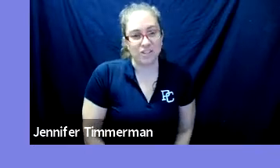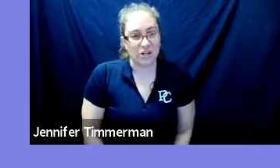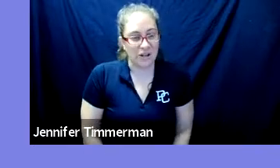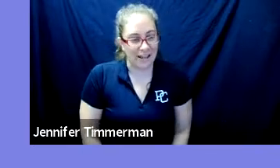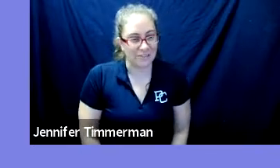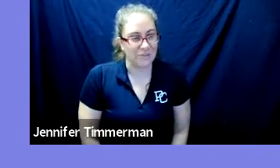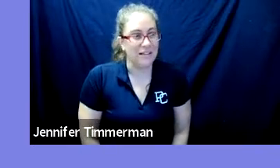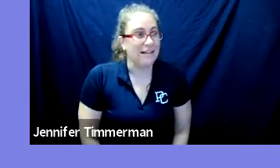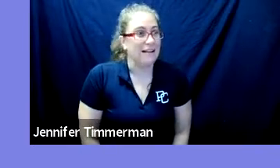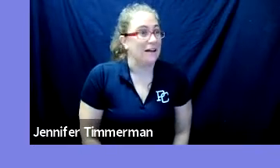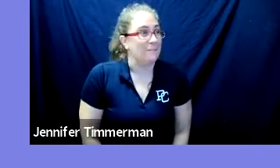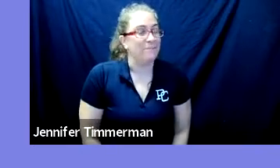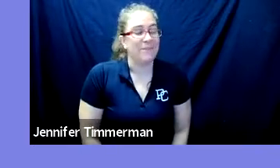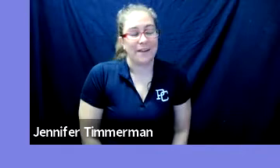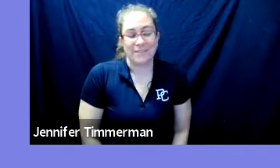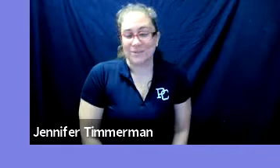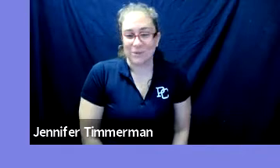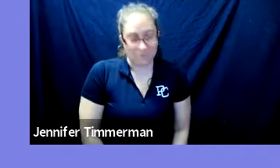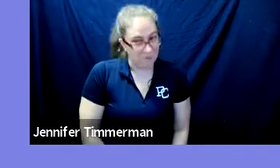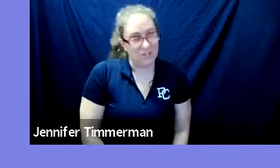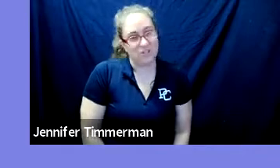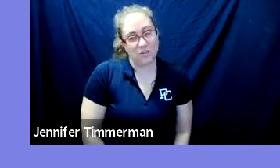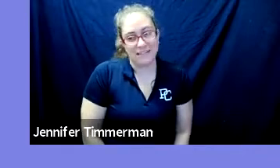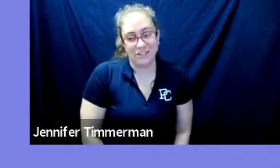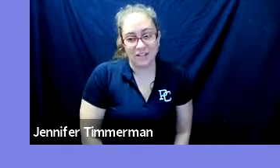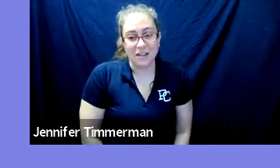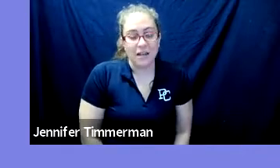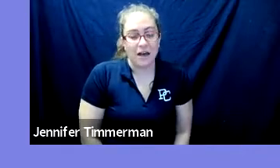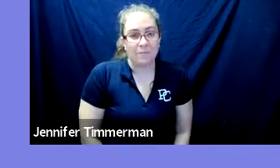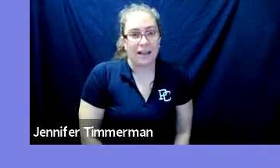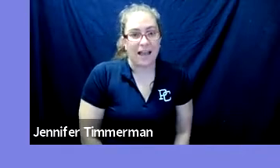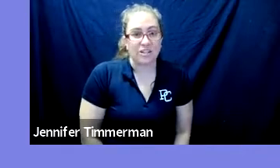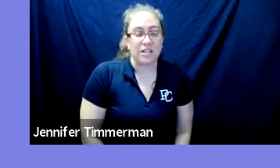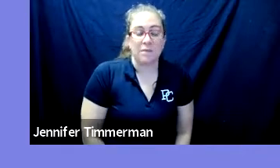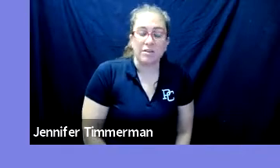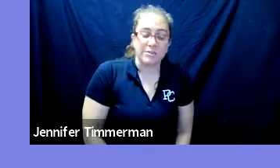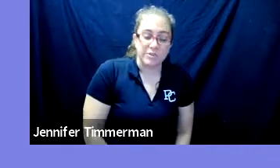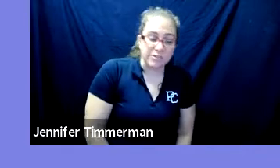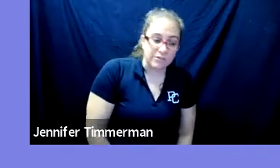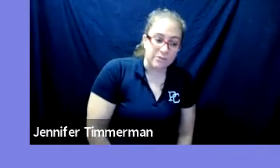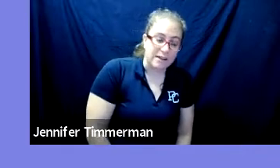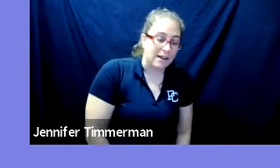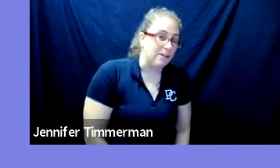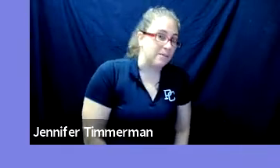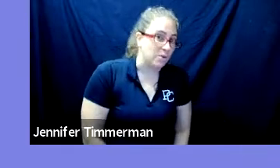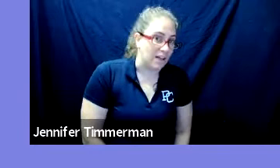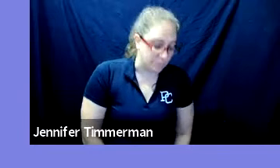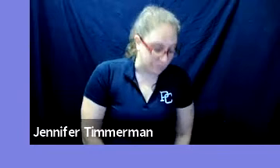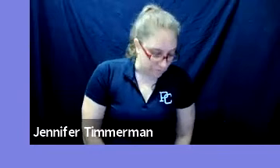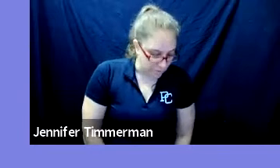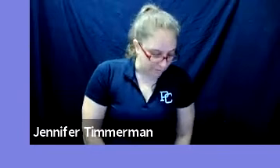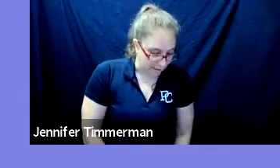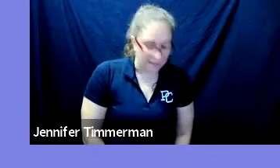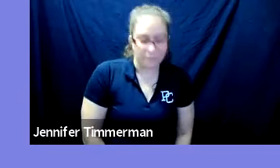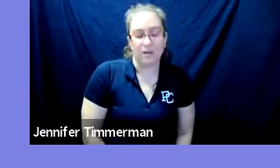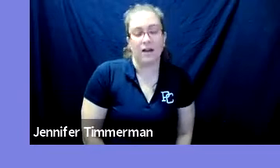Pines Charter High School. I do really enjoy teaching. I actually am also a student right now. I'm in graduate